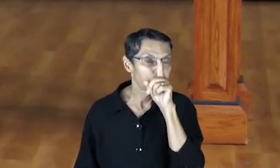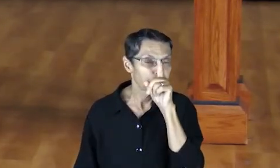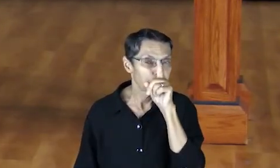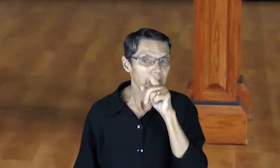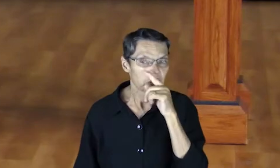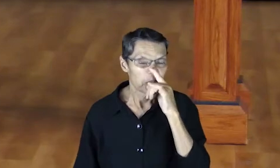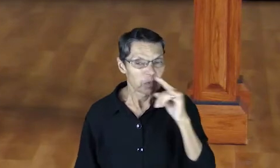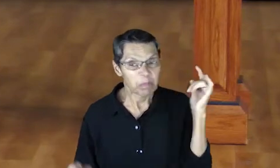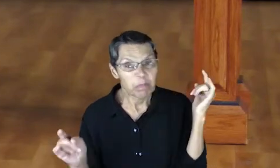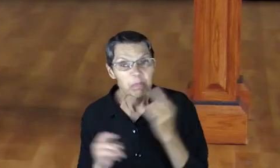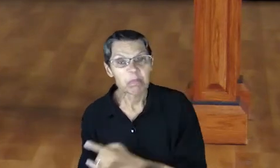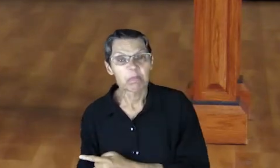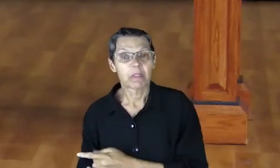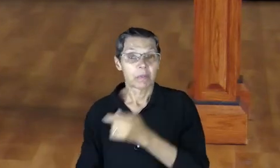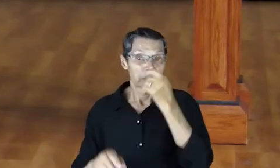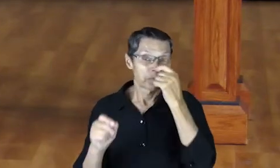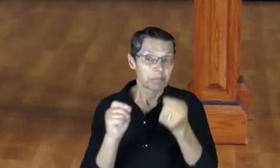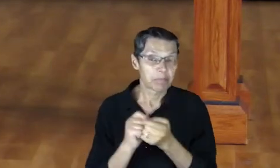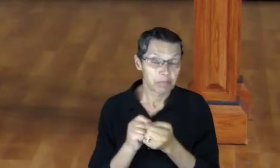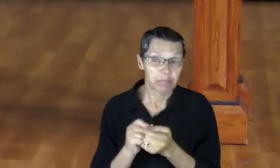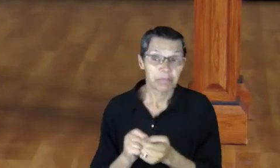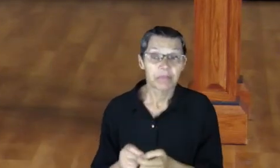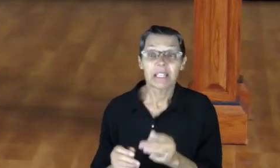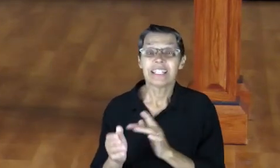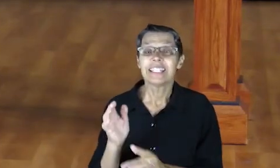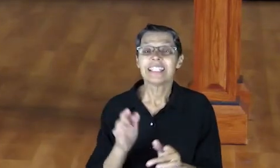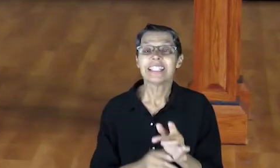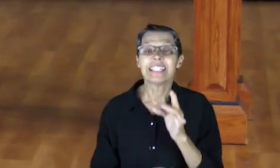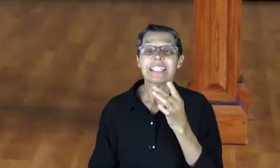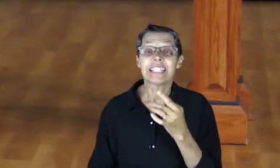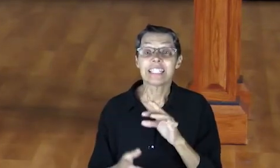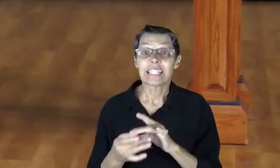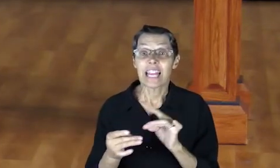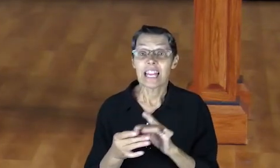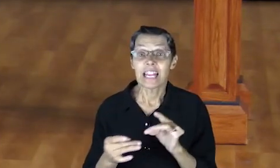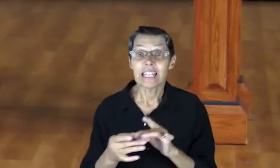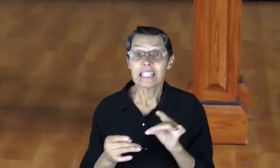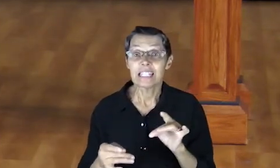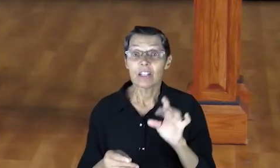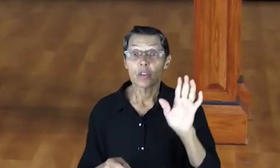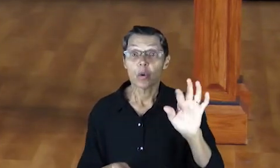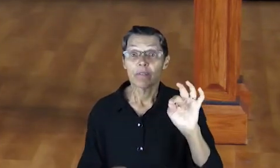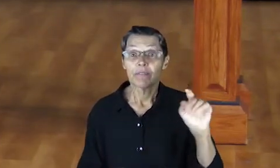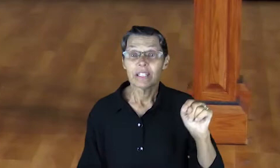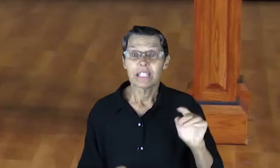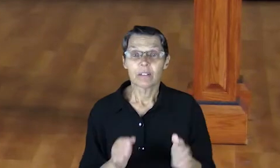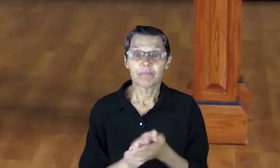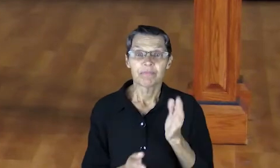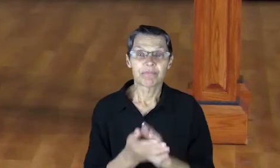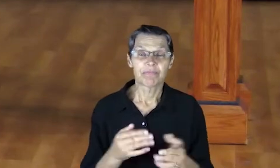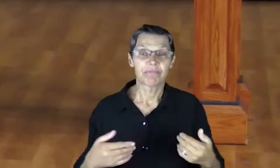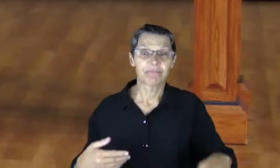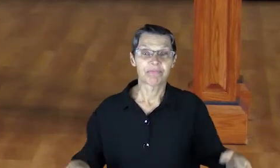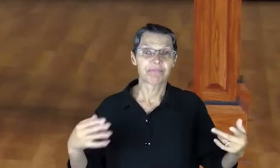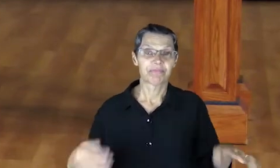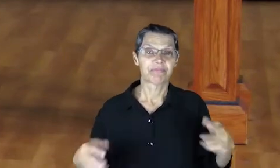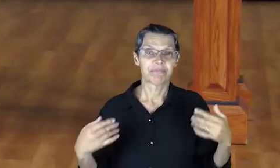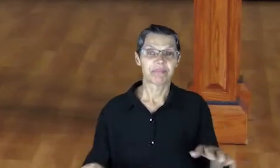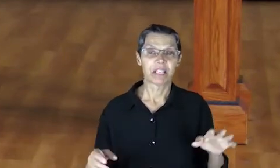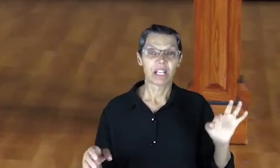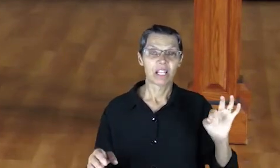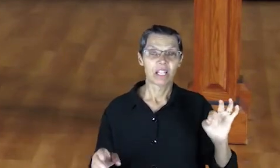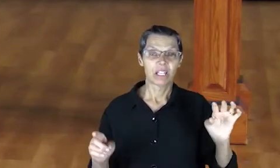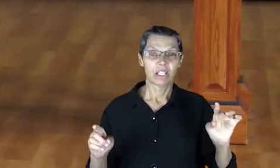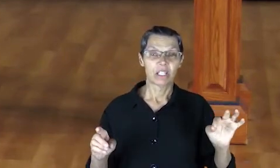revenge. He doesn't tell them to be sarcastically bitter on their way out the door. He says simply, shake the dust off your feet